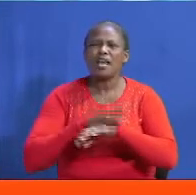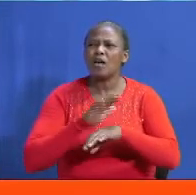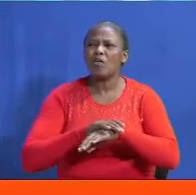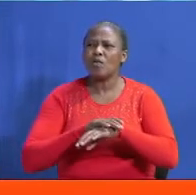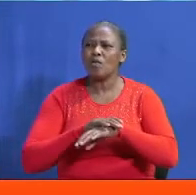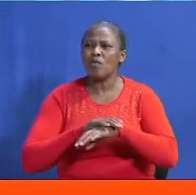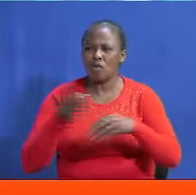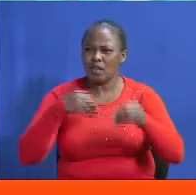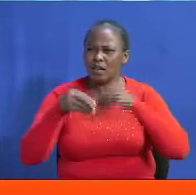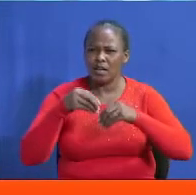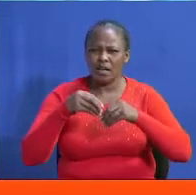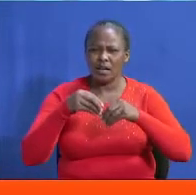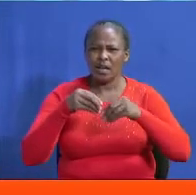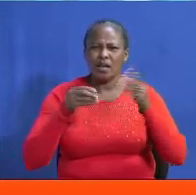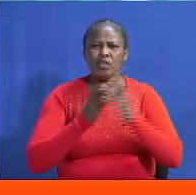through